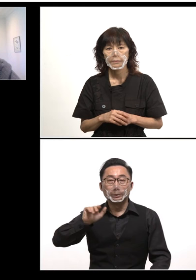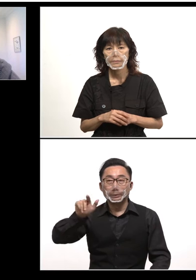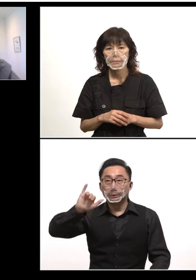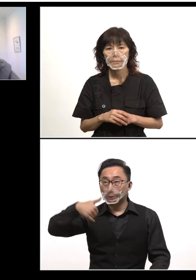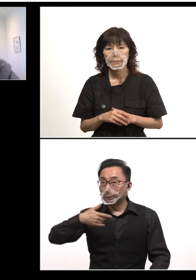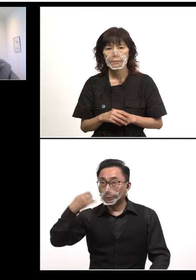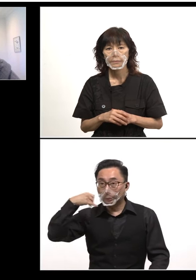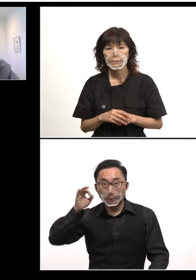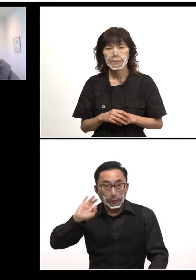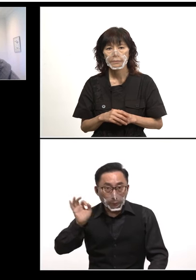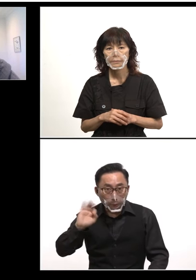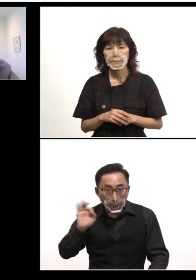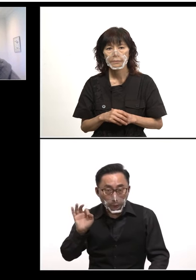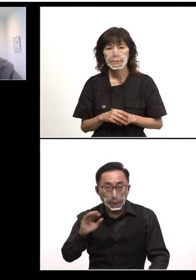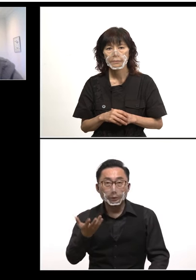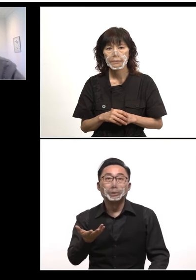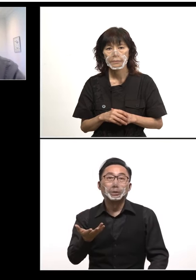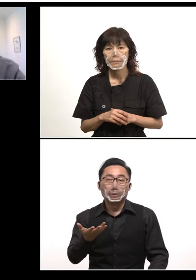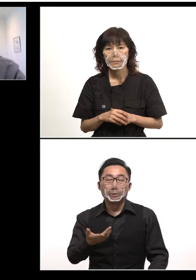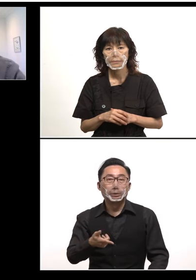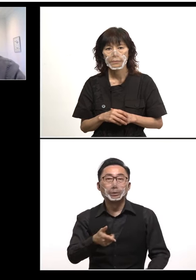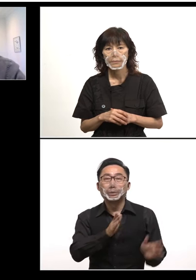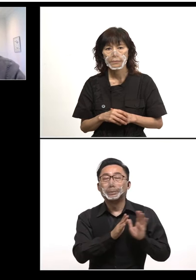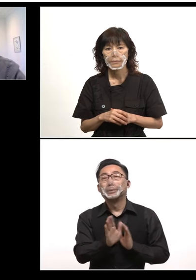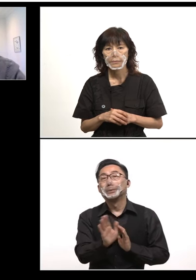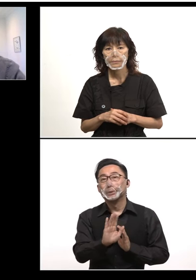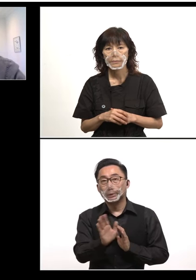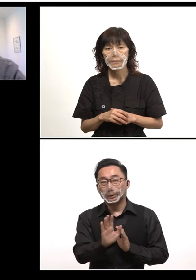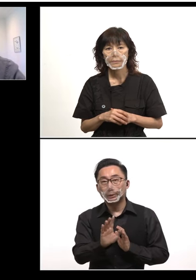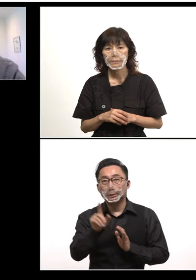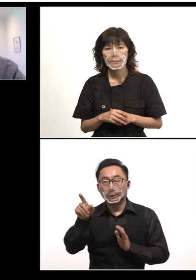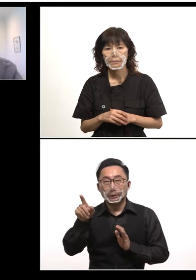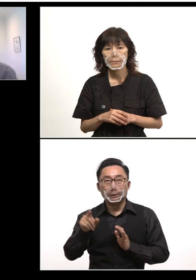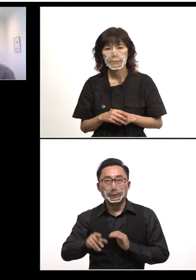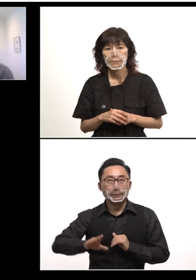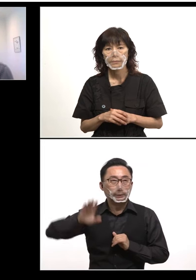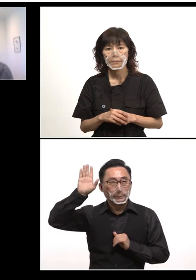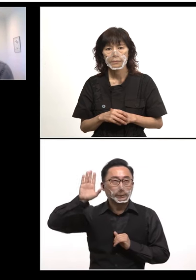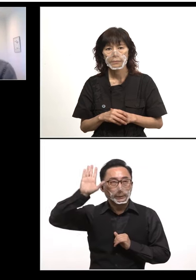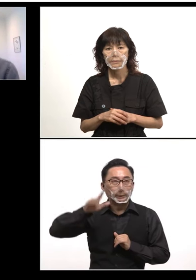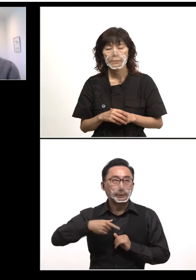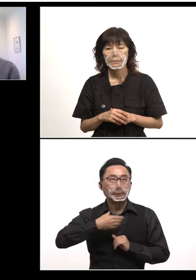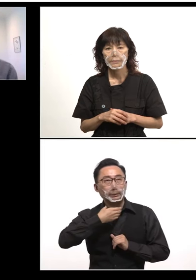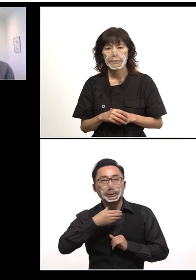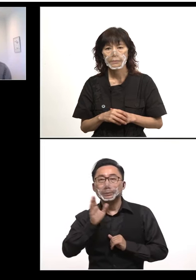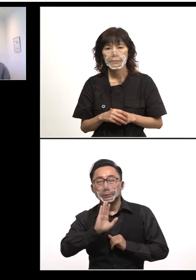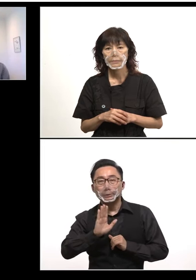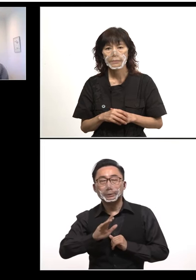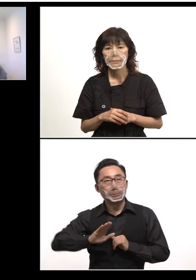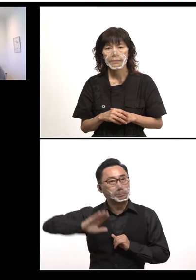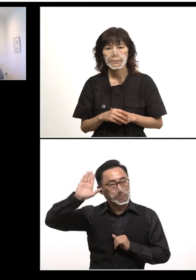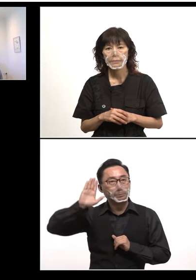something basic. Do we have to call and see if it's wheelchair accessible? Kind of thing. So just the more you see